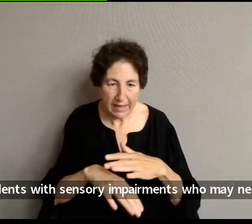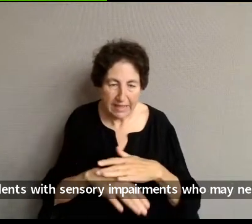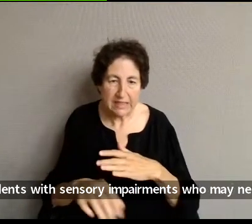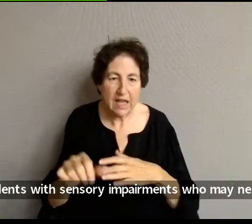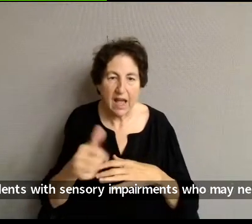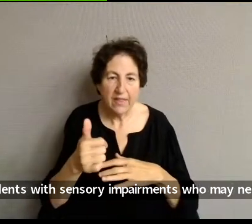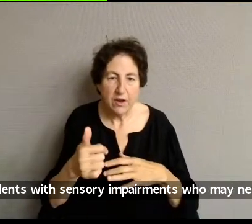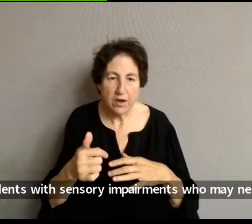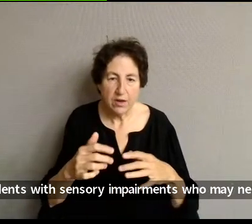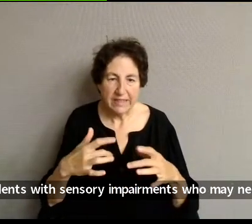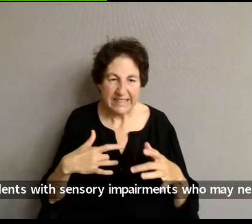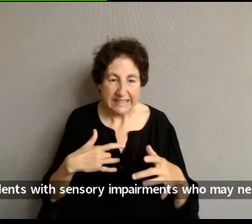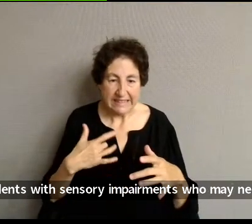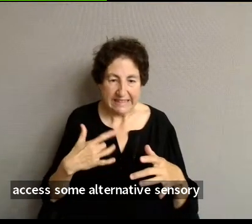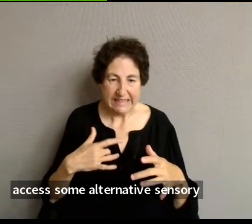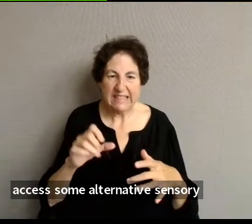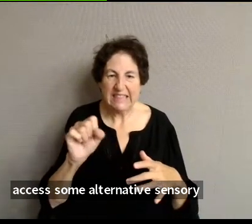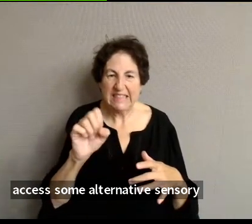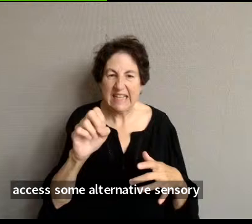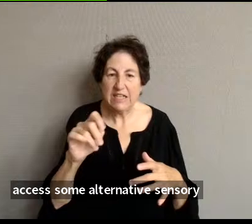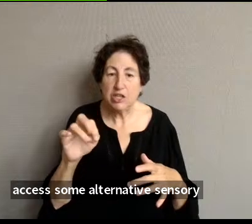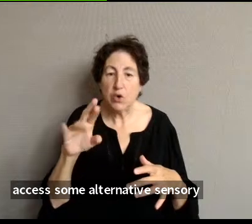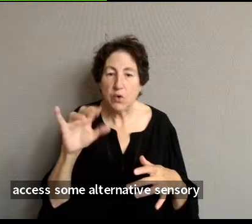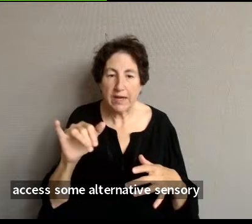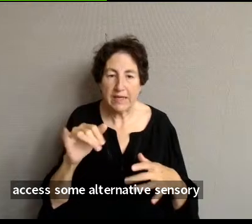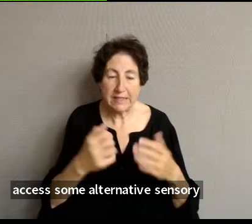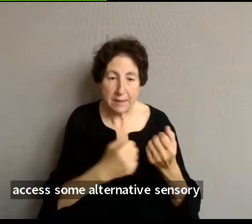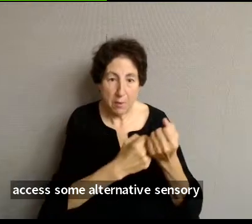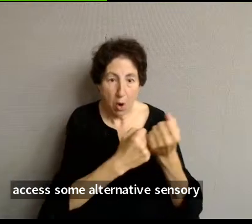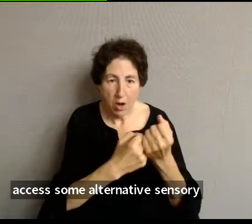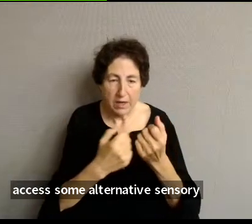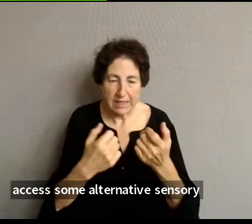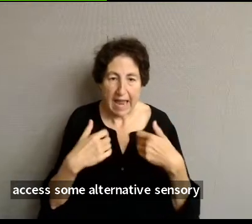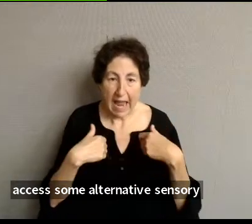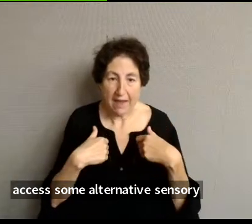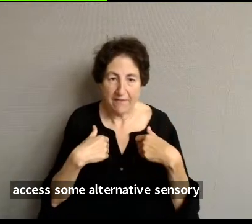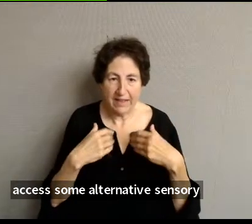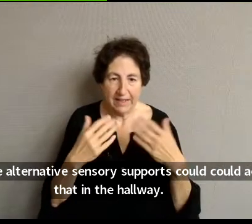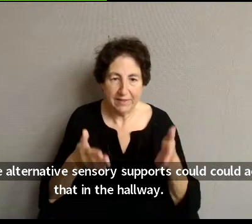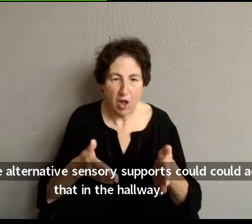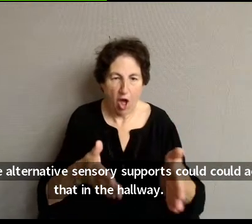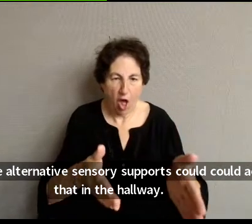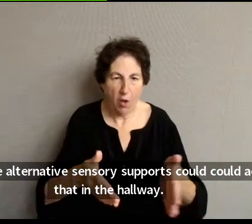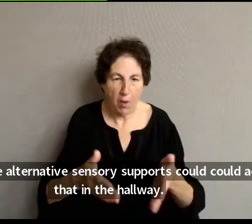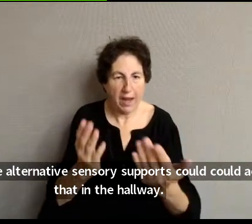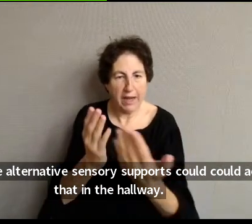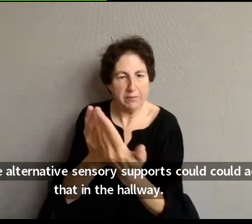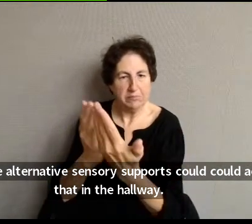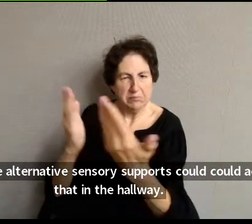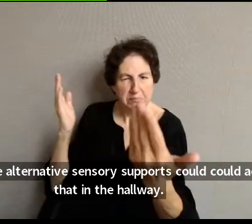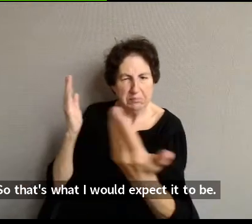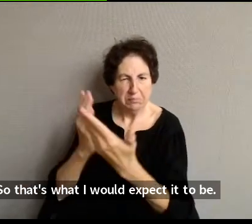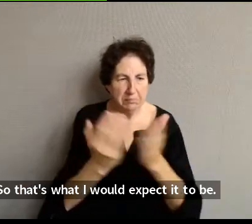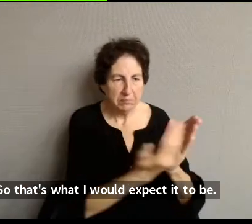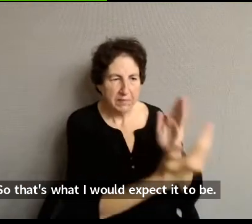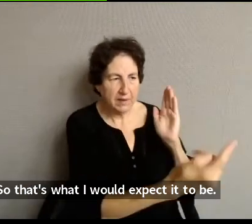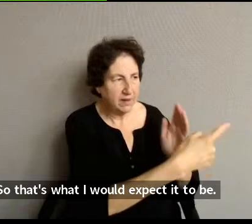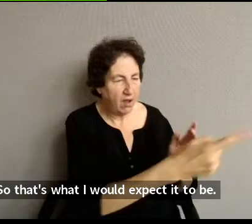sensory supports could access that in the hallway. So that's what I would expect it to be. Thank you. Yeah.